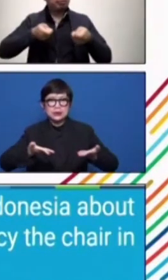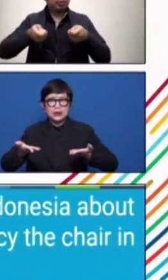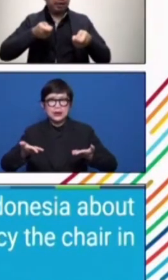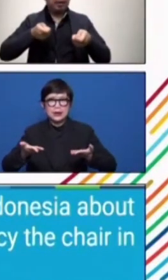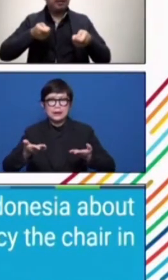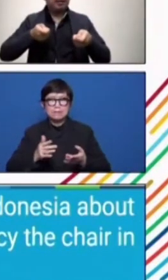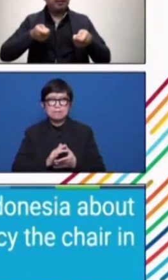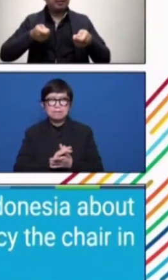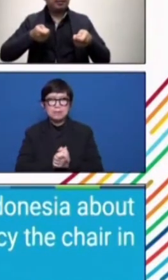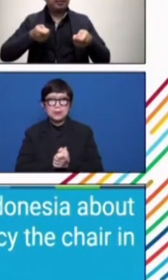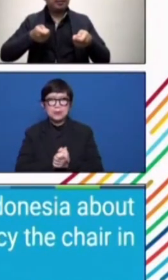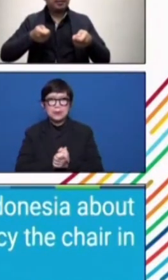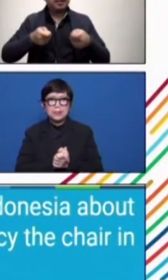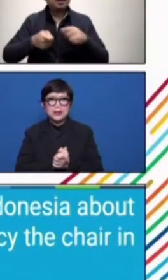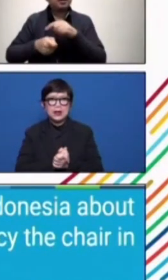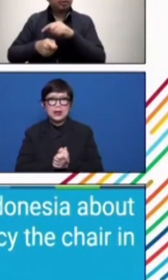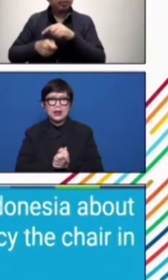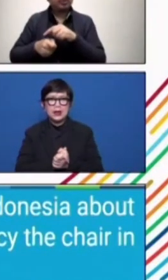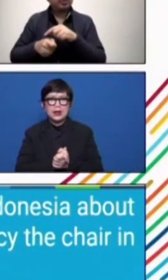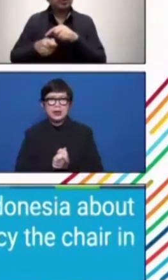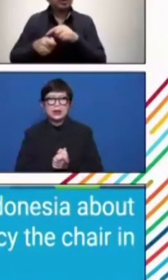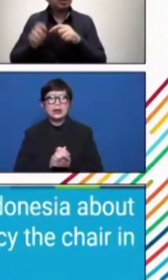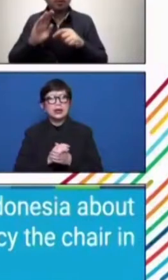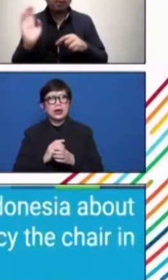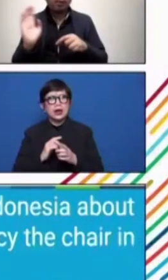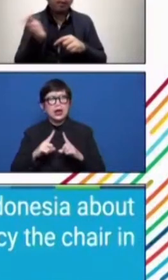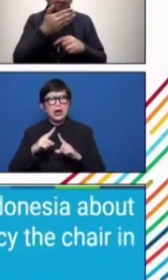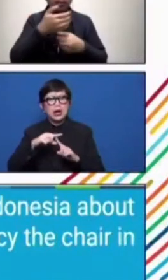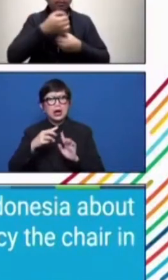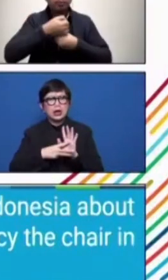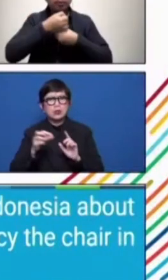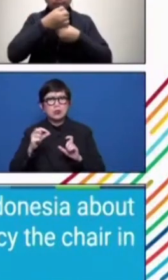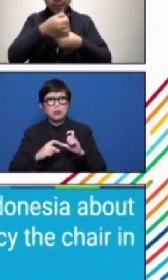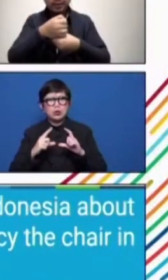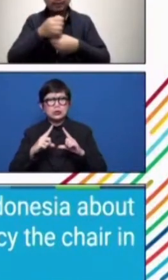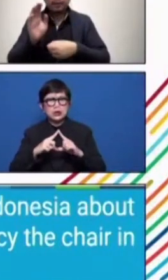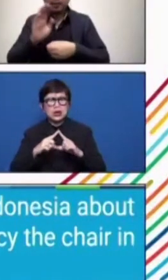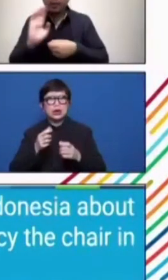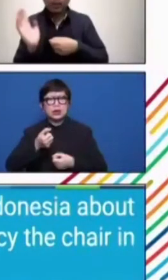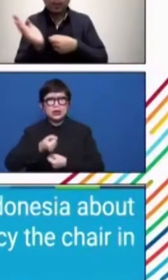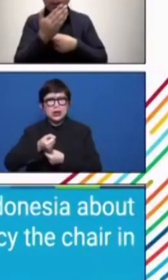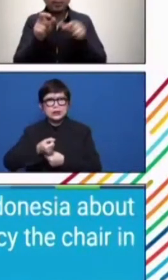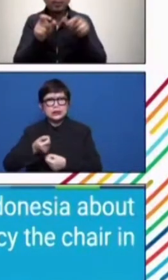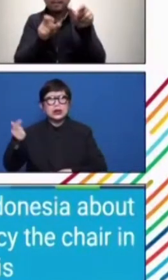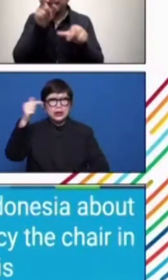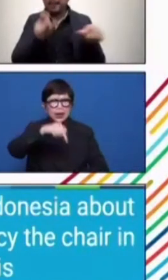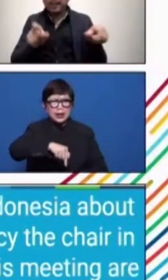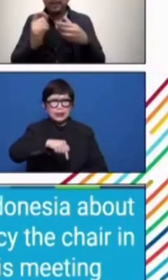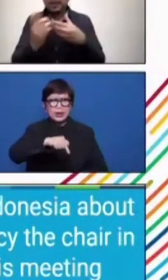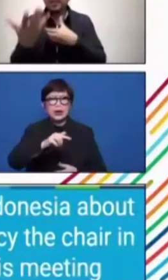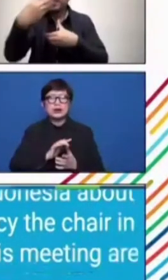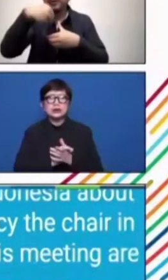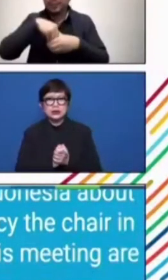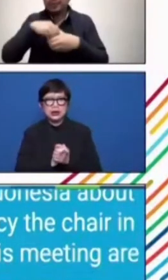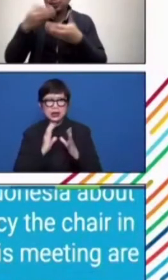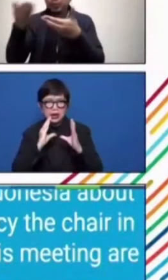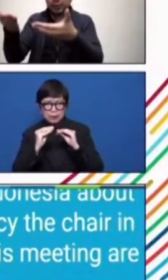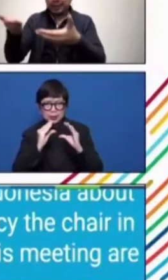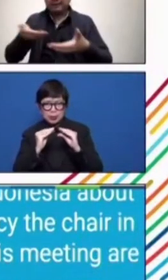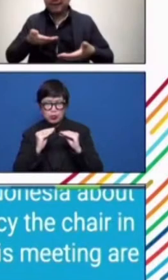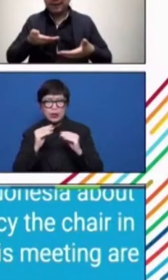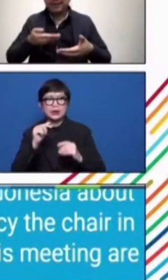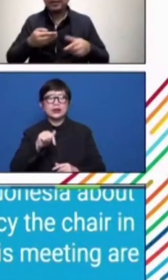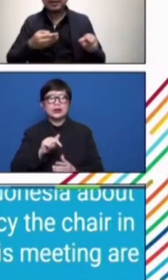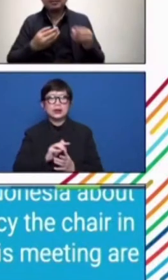atmosa and all delegates and all participants attending this meeting are cordially invited to attend the meeting